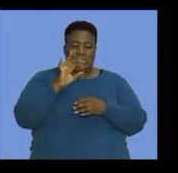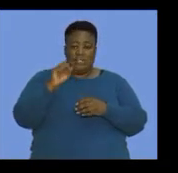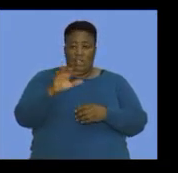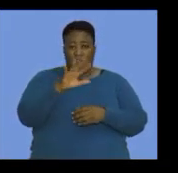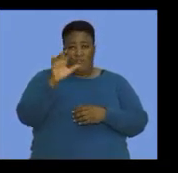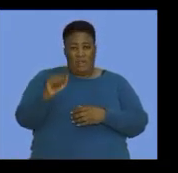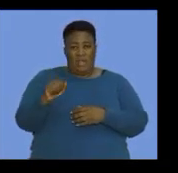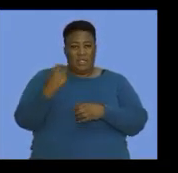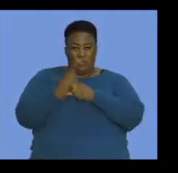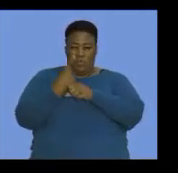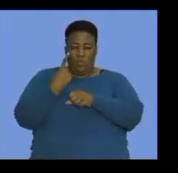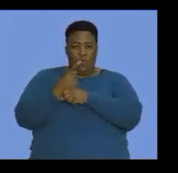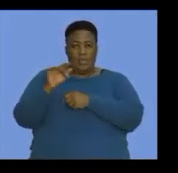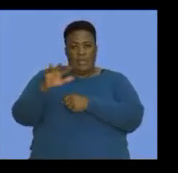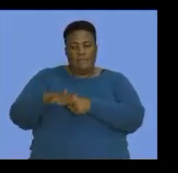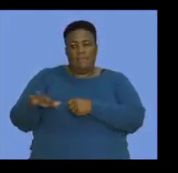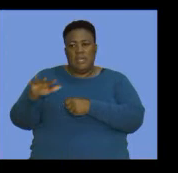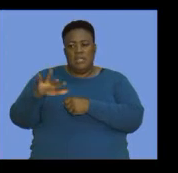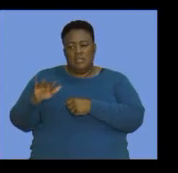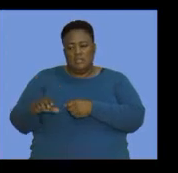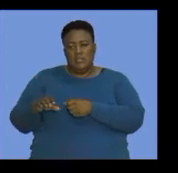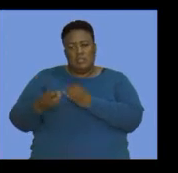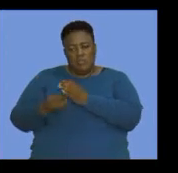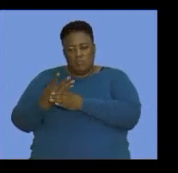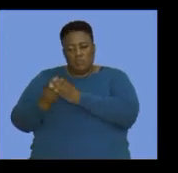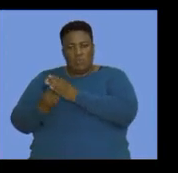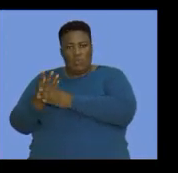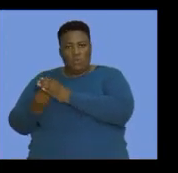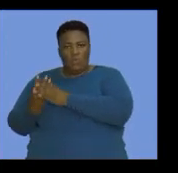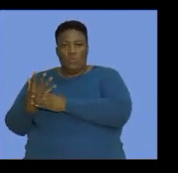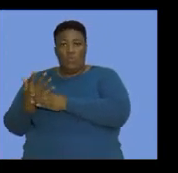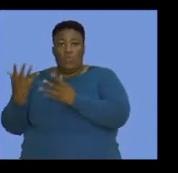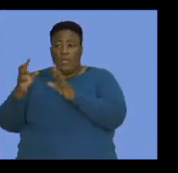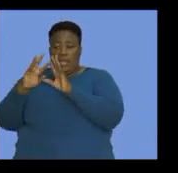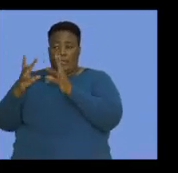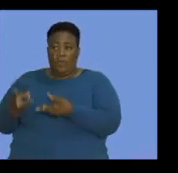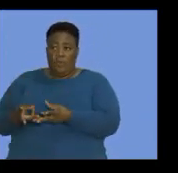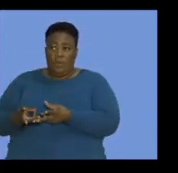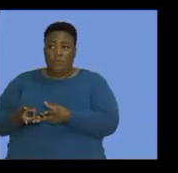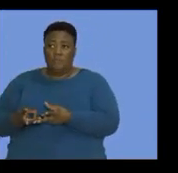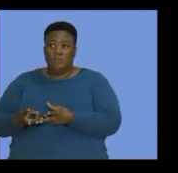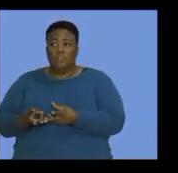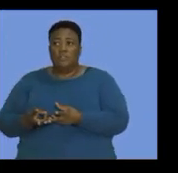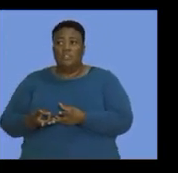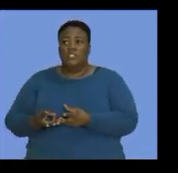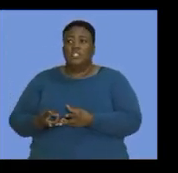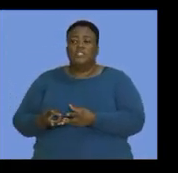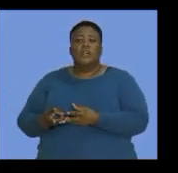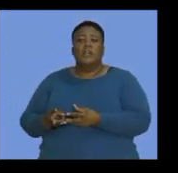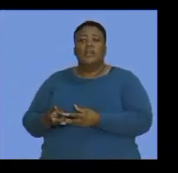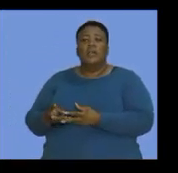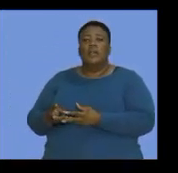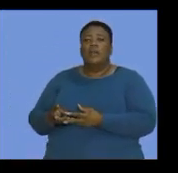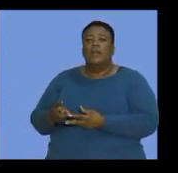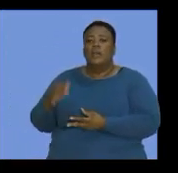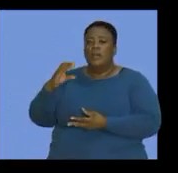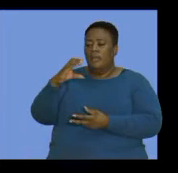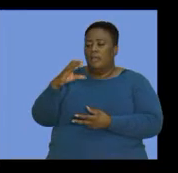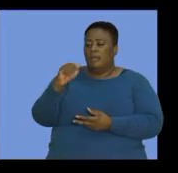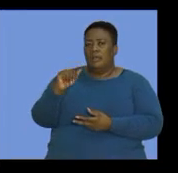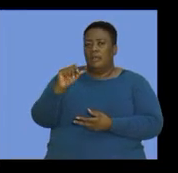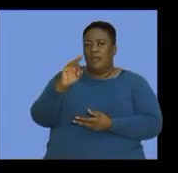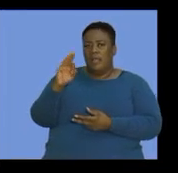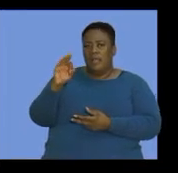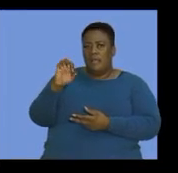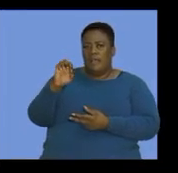only commercial grower of rooibos plants in the world. There's a huge market for this. Rooibos tea is a